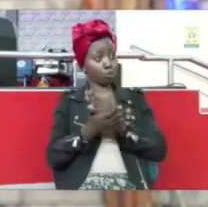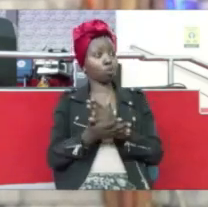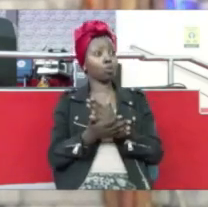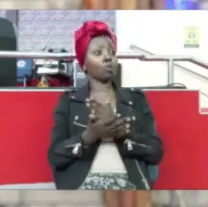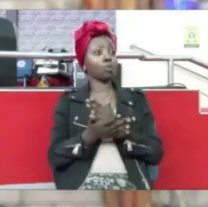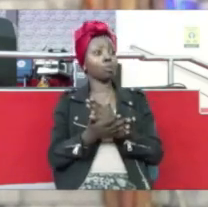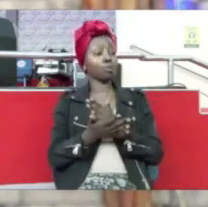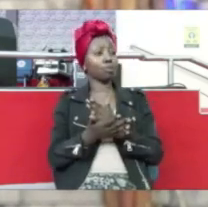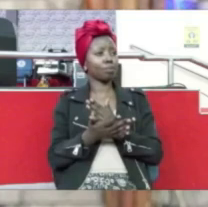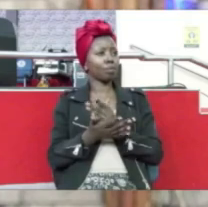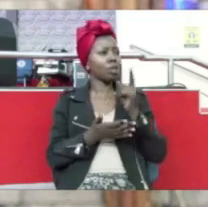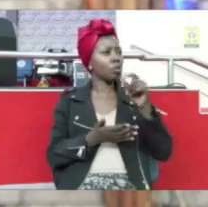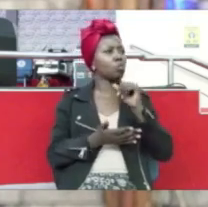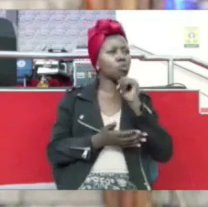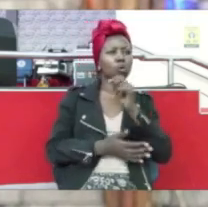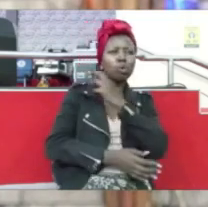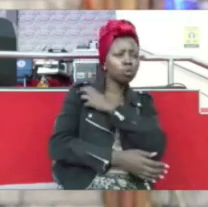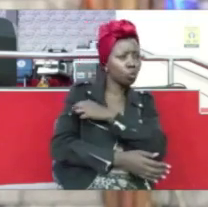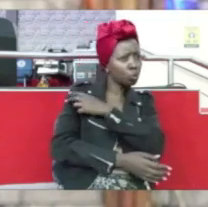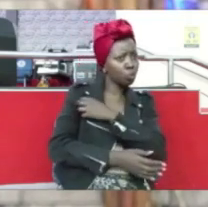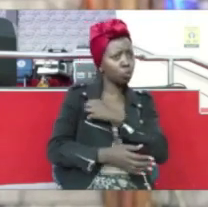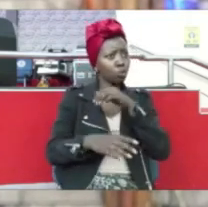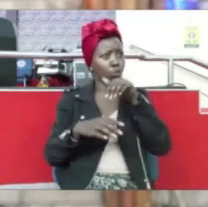you're not in the hospital.